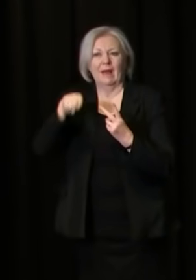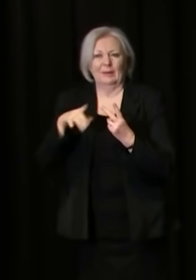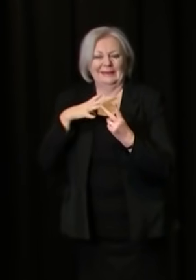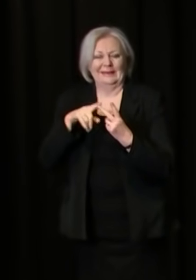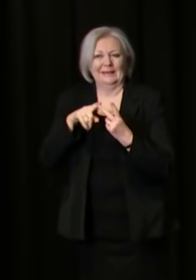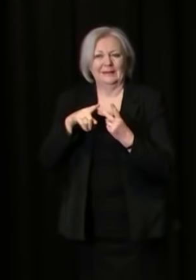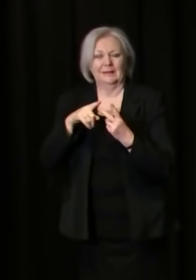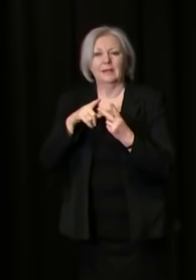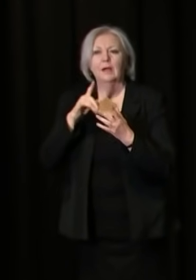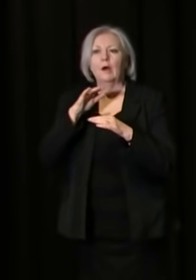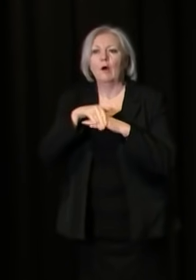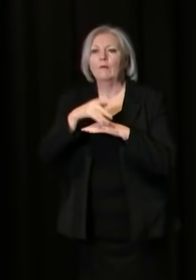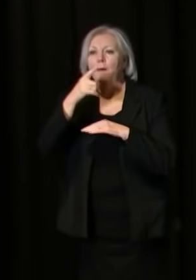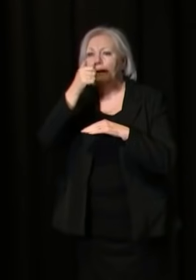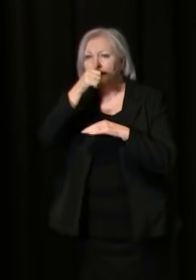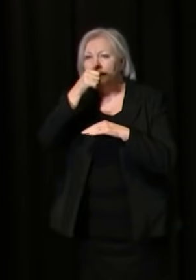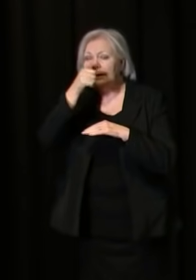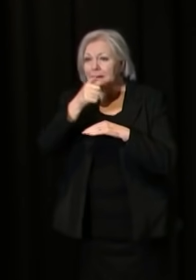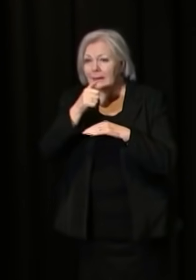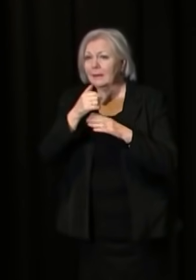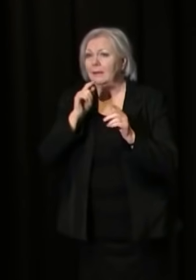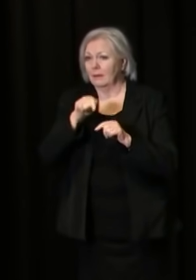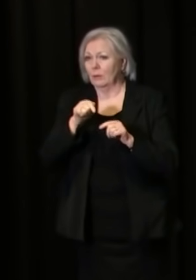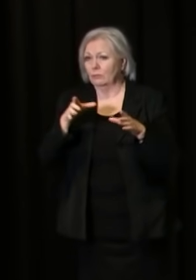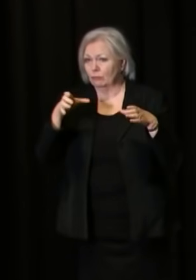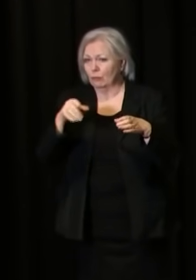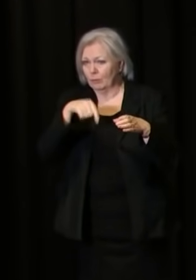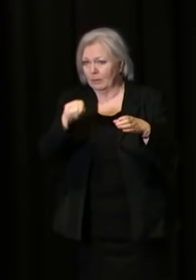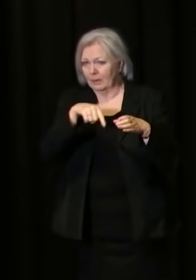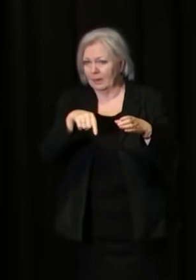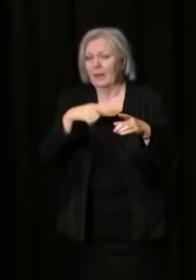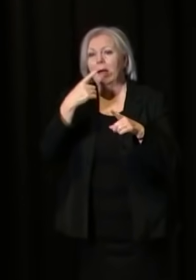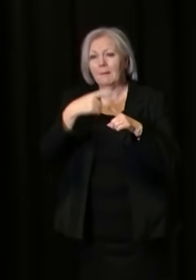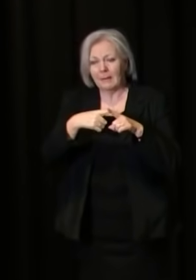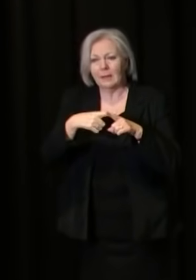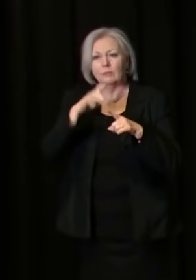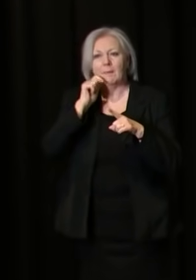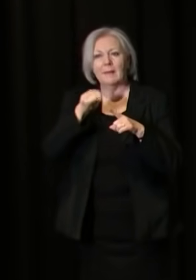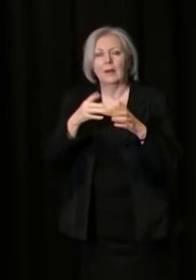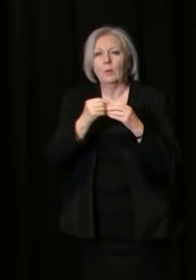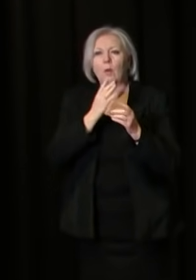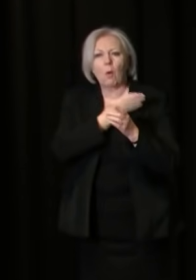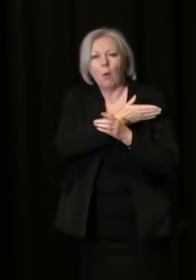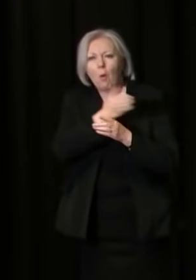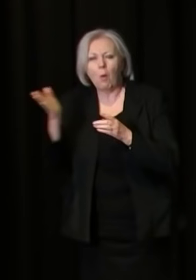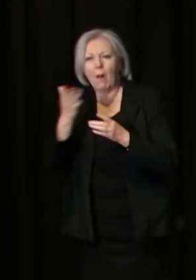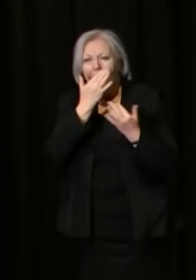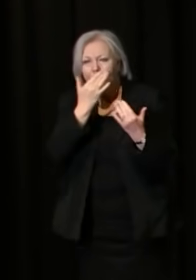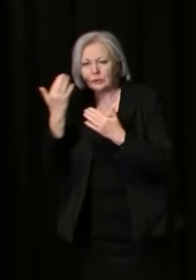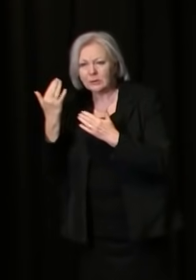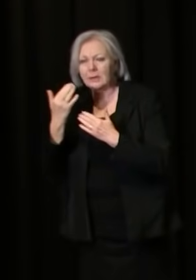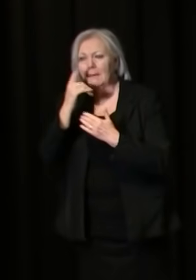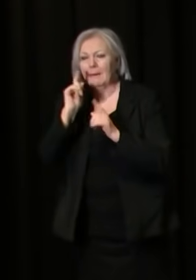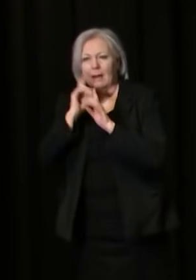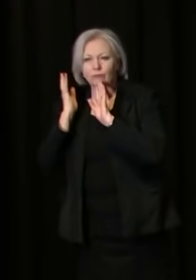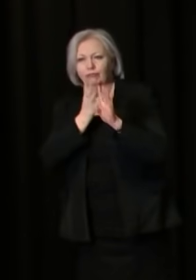for people aged 16 and above, and every indication is across all of the platforms that people are coming